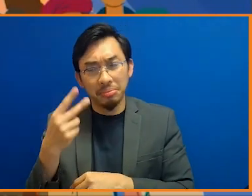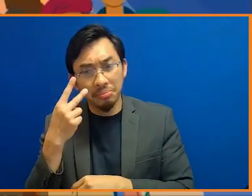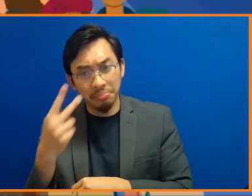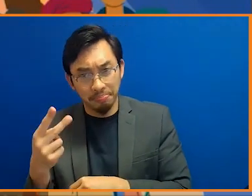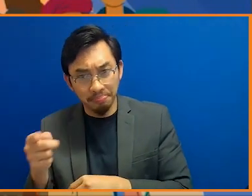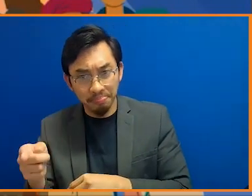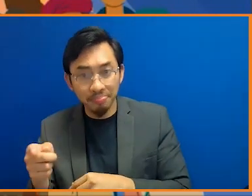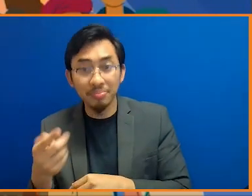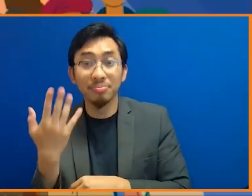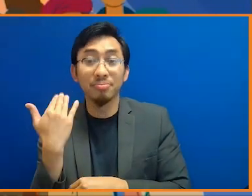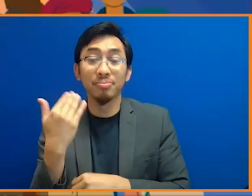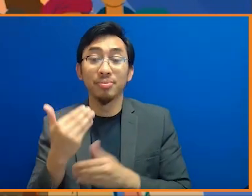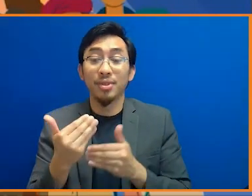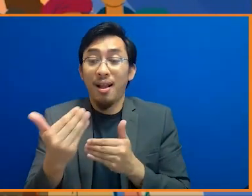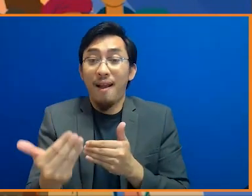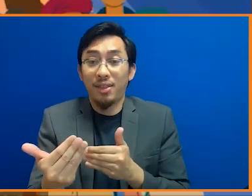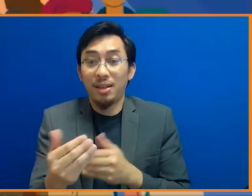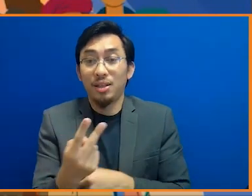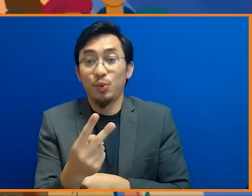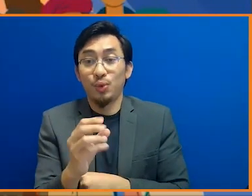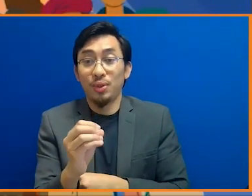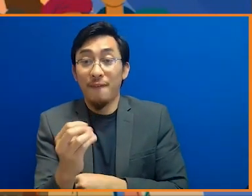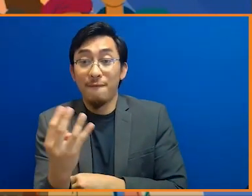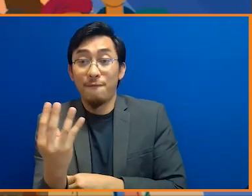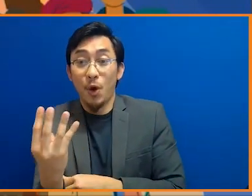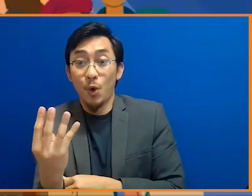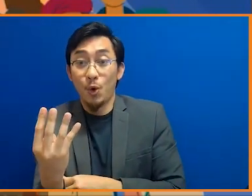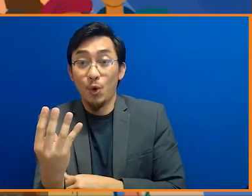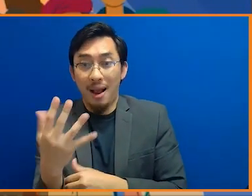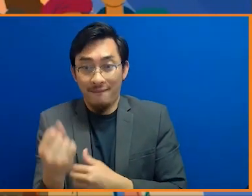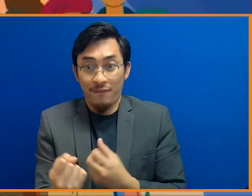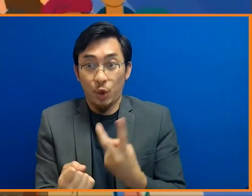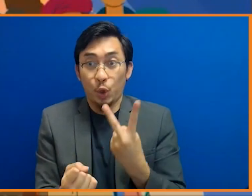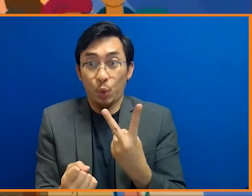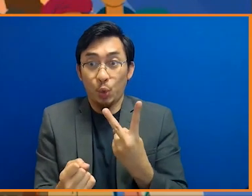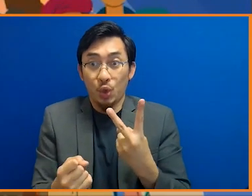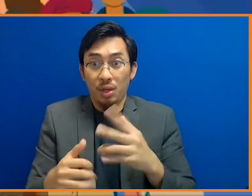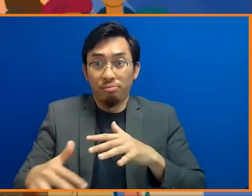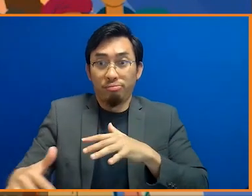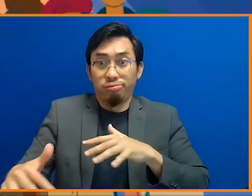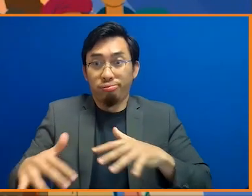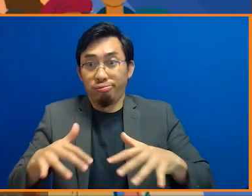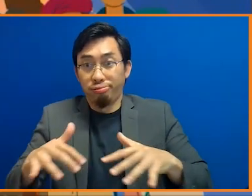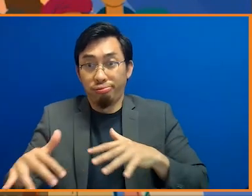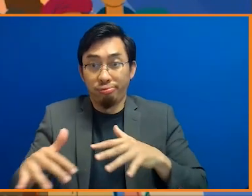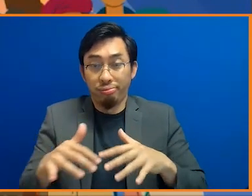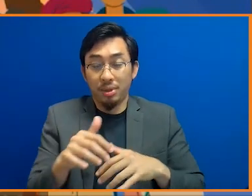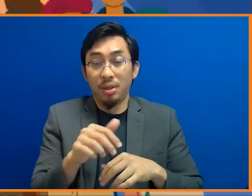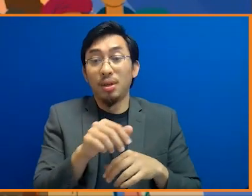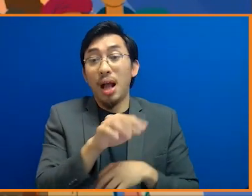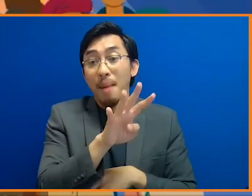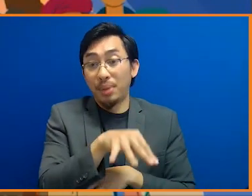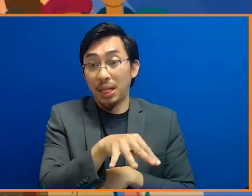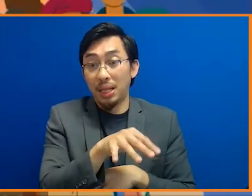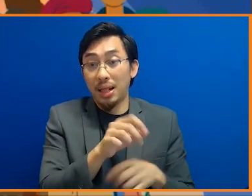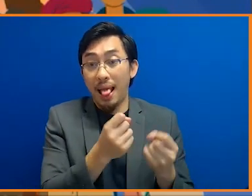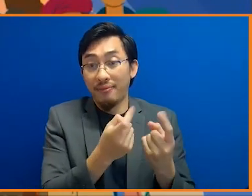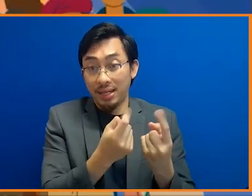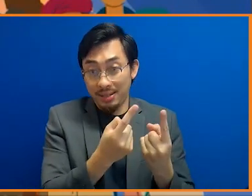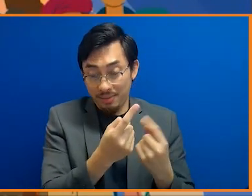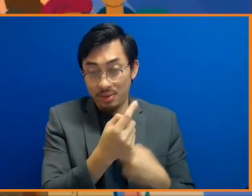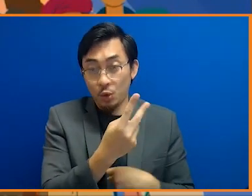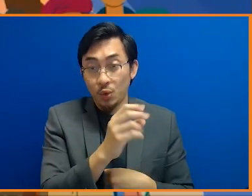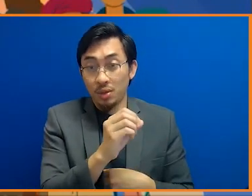another major earthquake after 2004. There was twin major earthquake occurred on